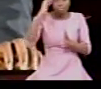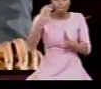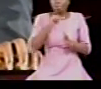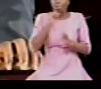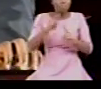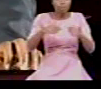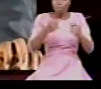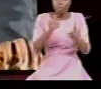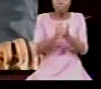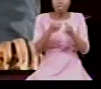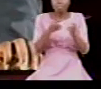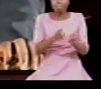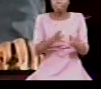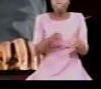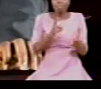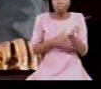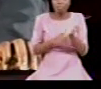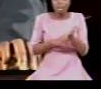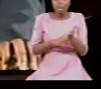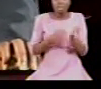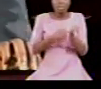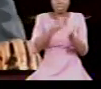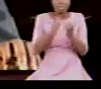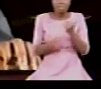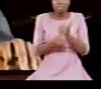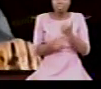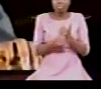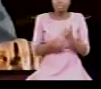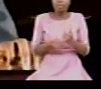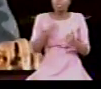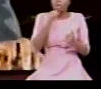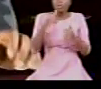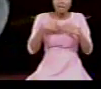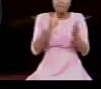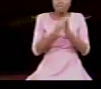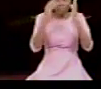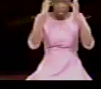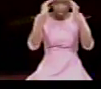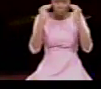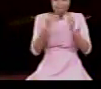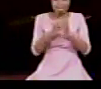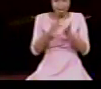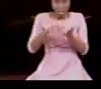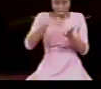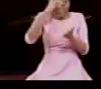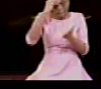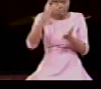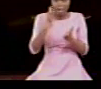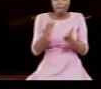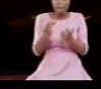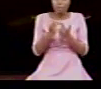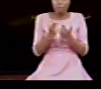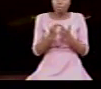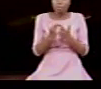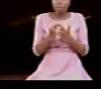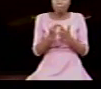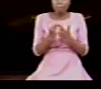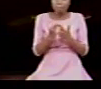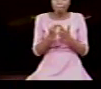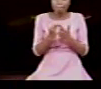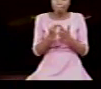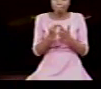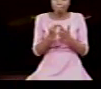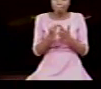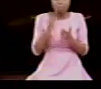way. Sometimes experience is dangerous. Don't learn by experience. Learn by the world. Experience, he may not come